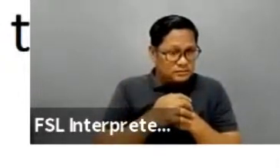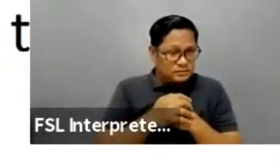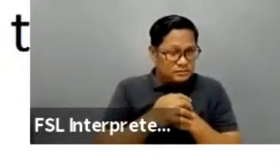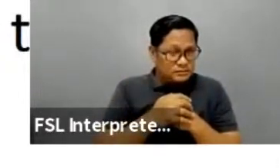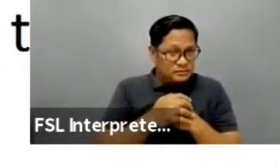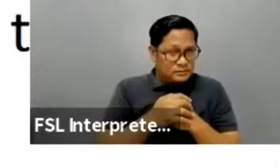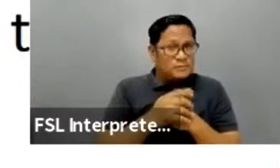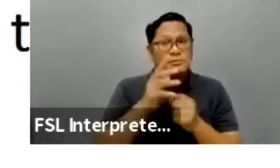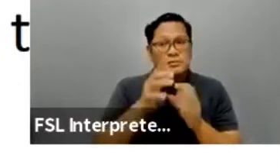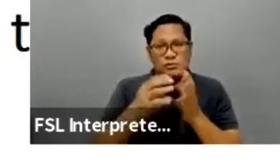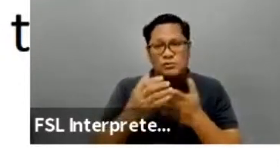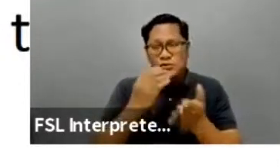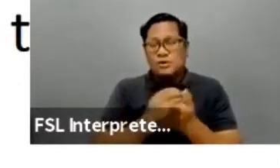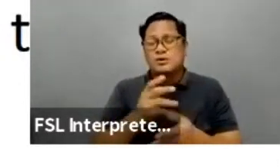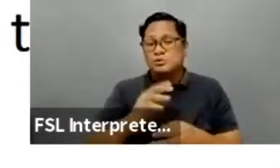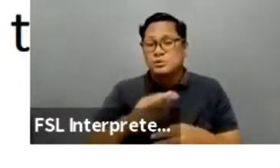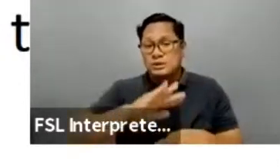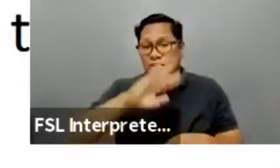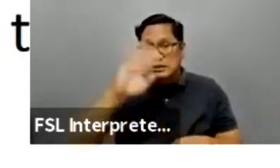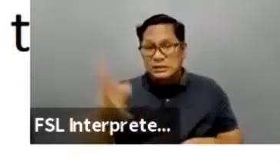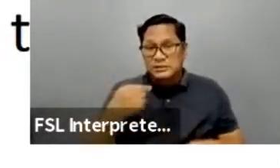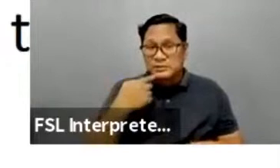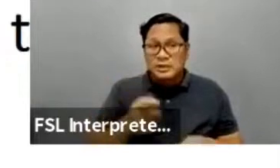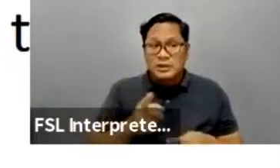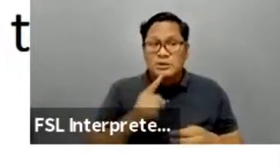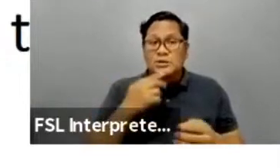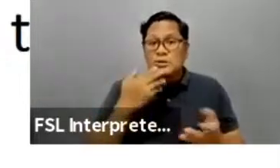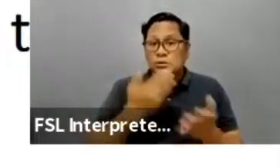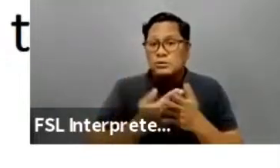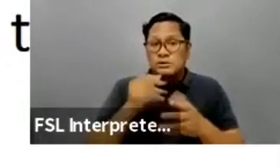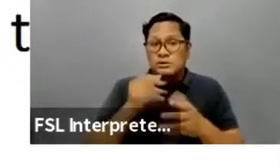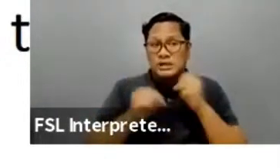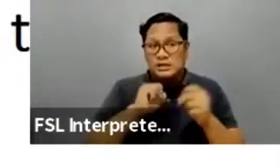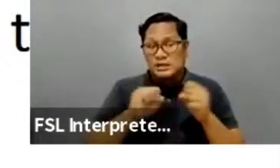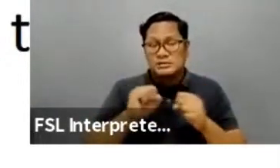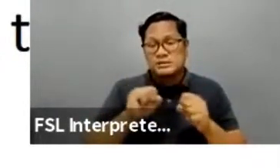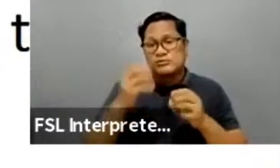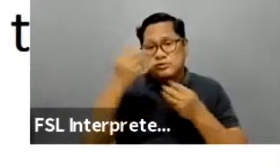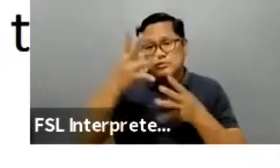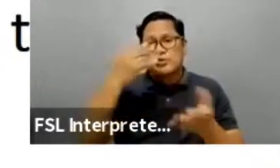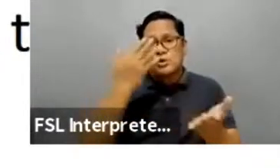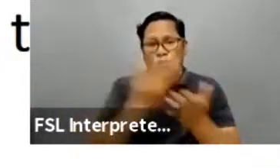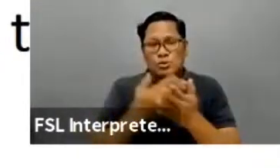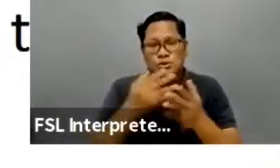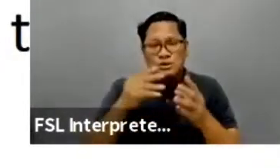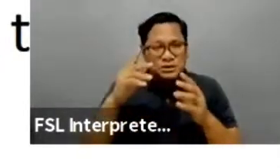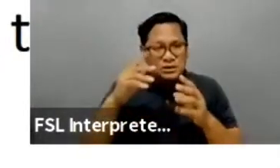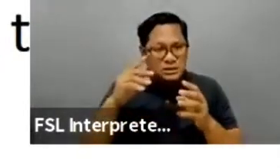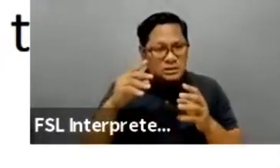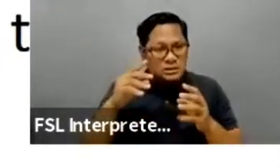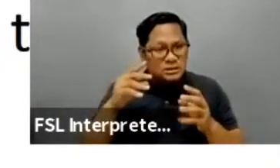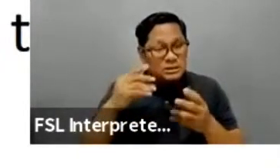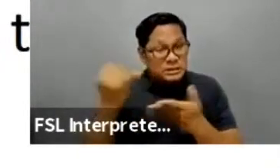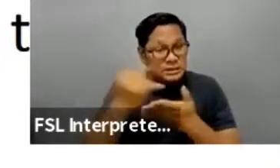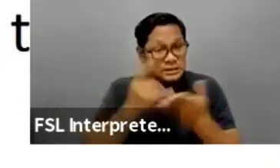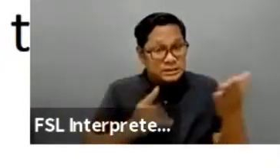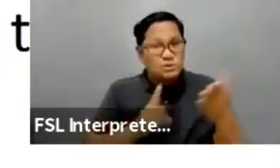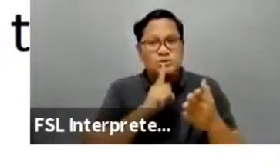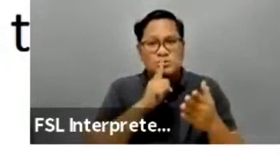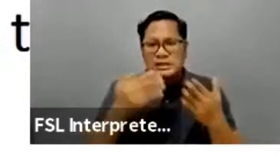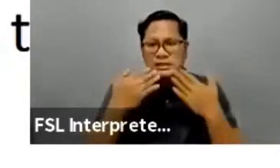And of course, leveraging your science and information to make good decisions. So salamat po sa inyong lahat,